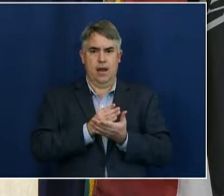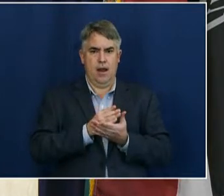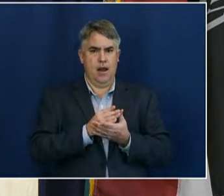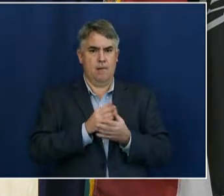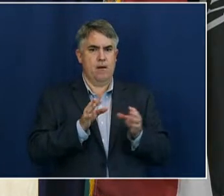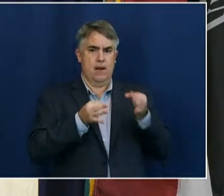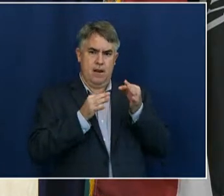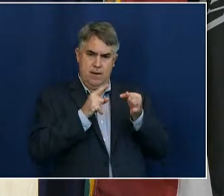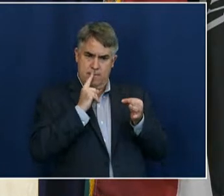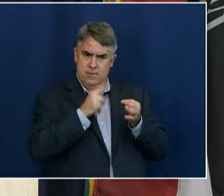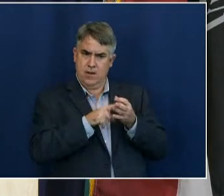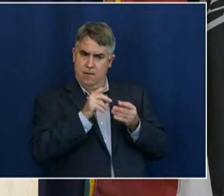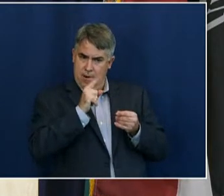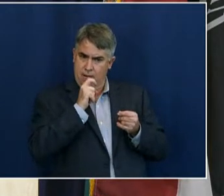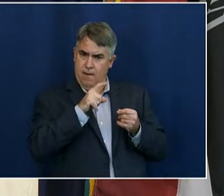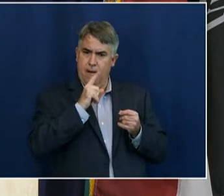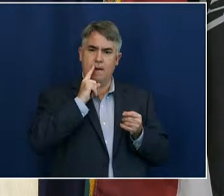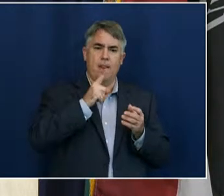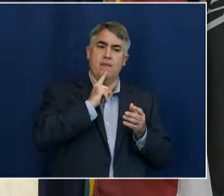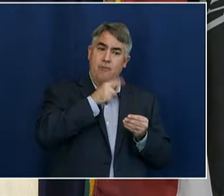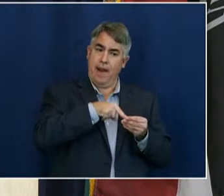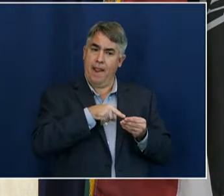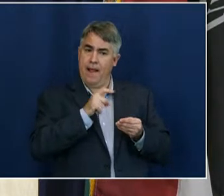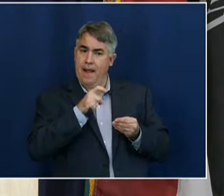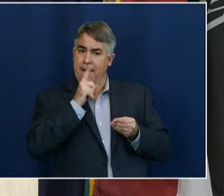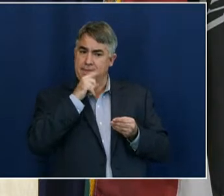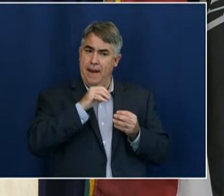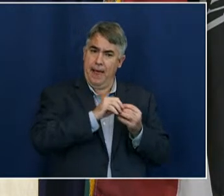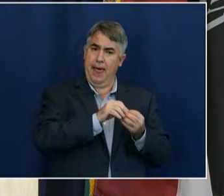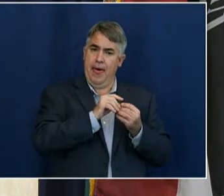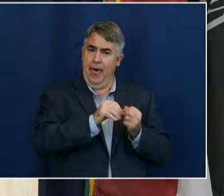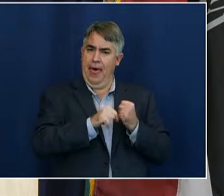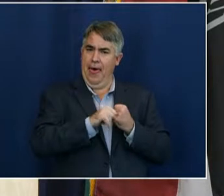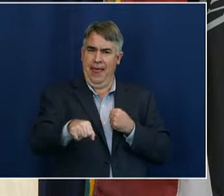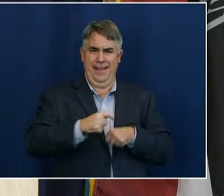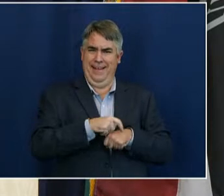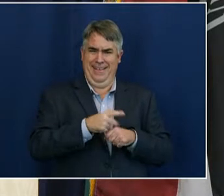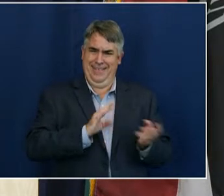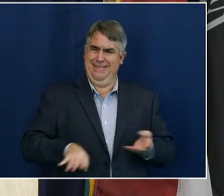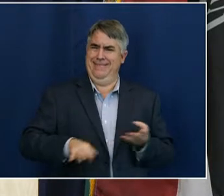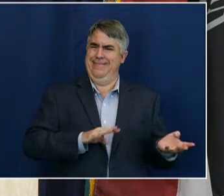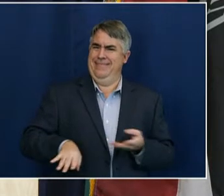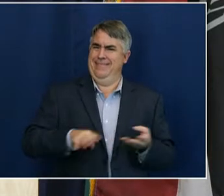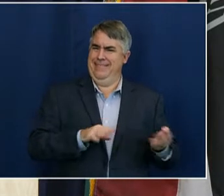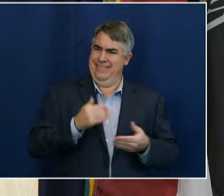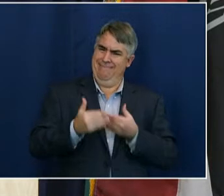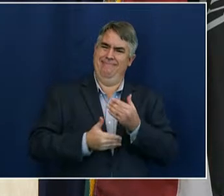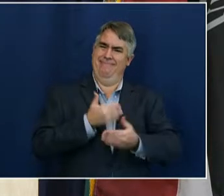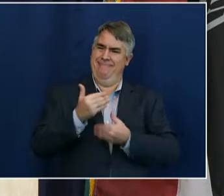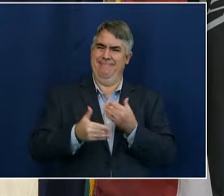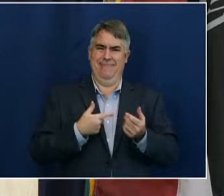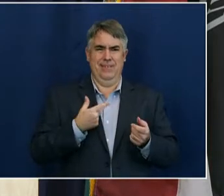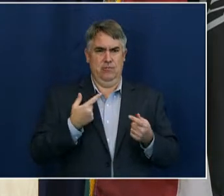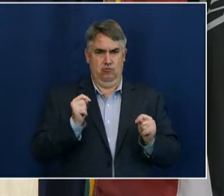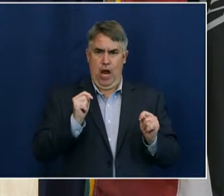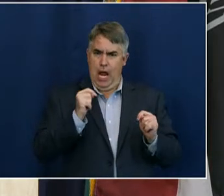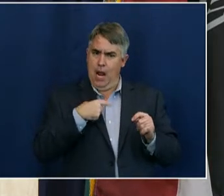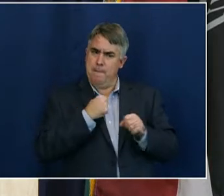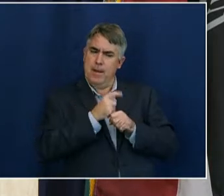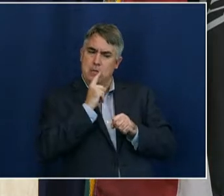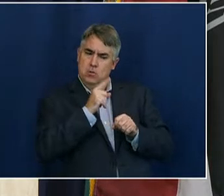what every individual is showing you or telling you is 100% accurate, but we're going to do everything we can to give the highest degree of confidence